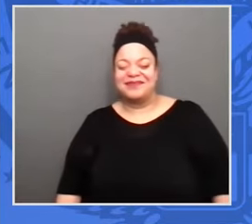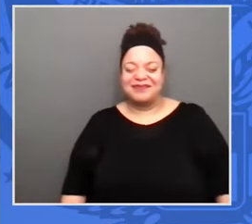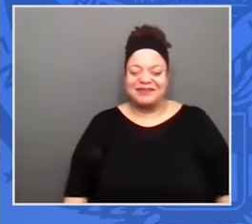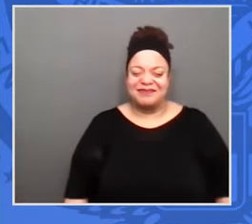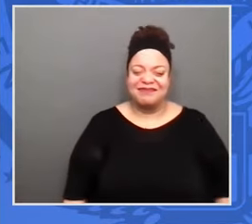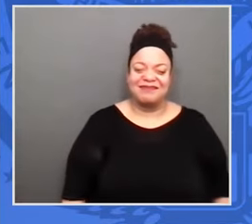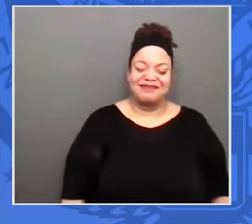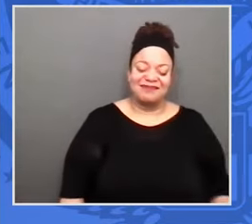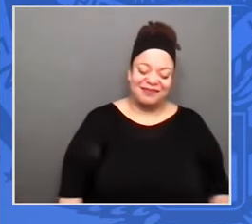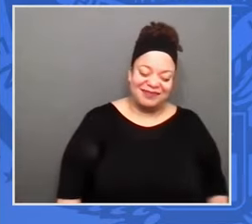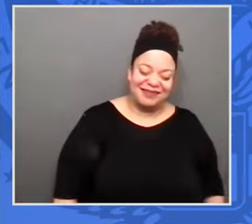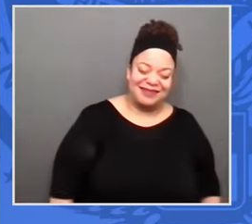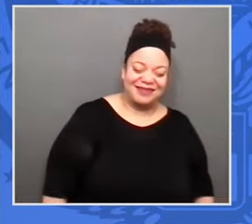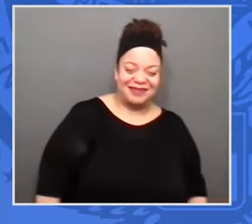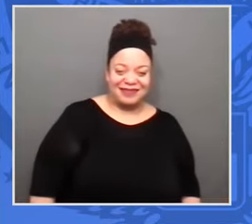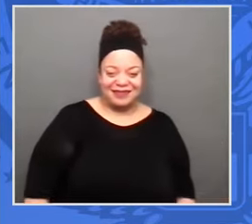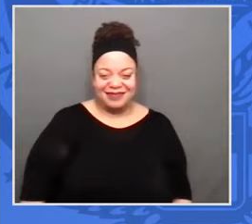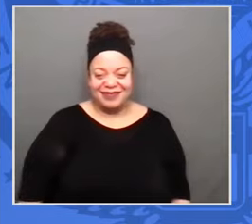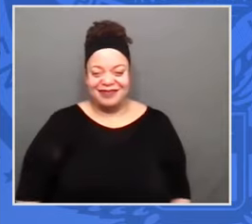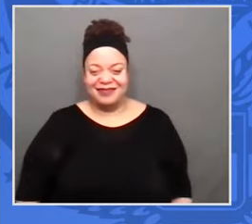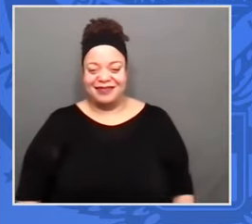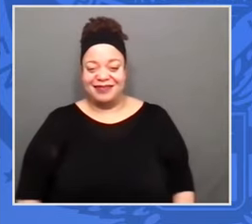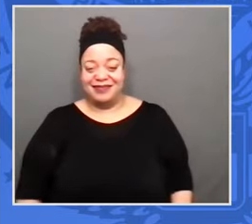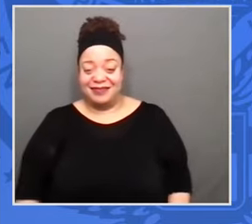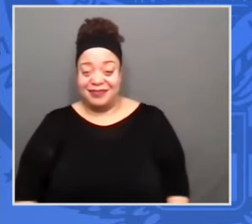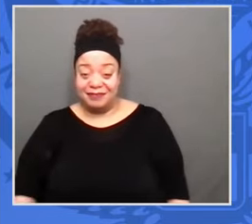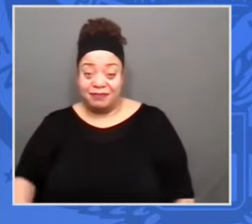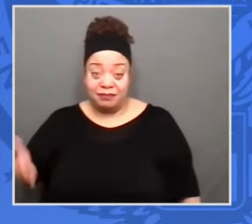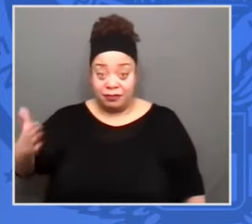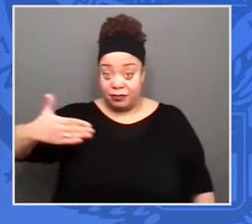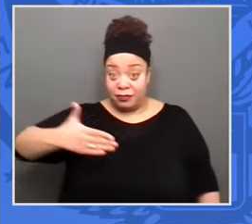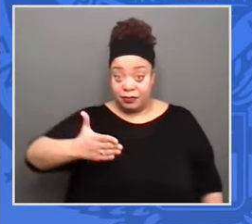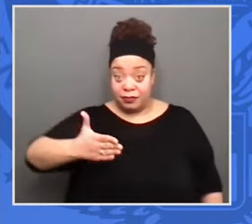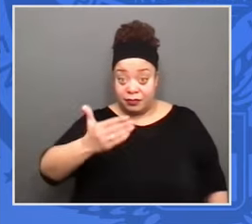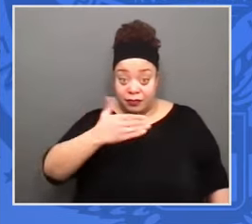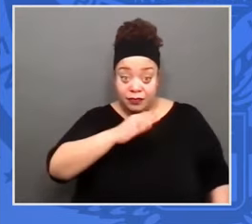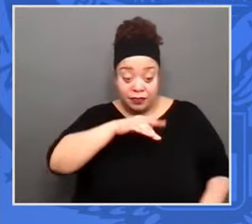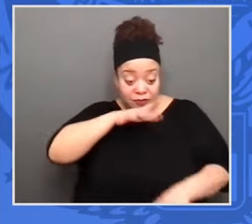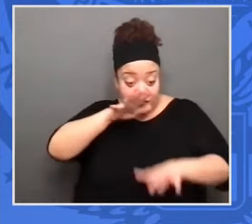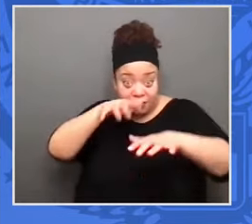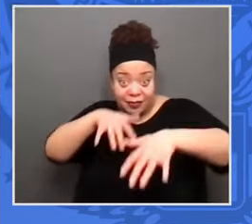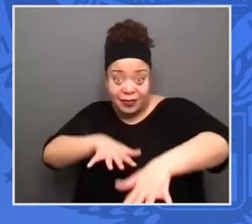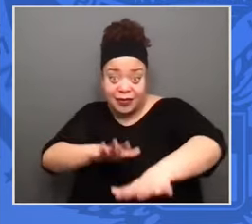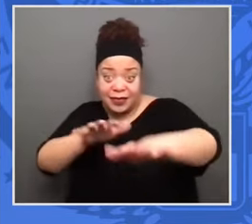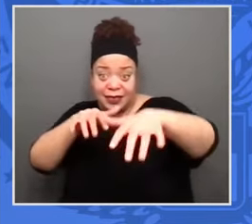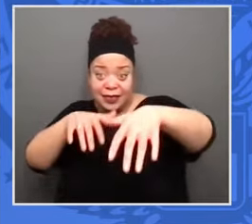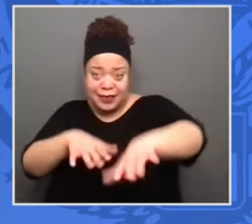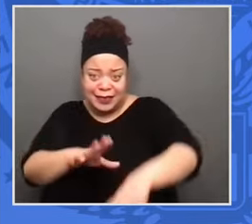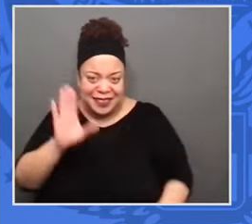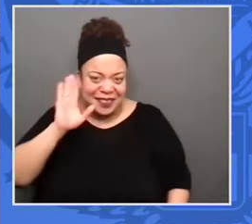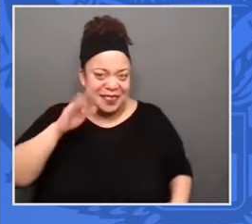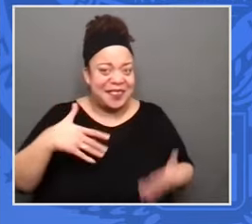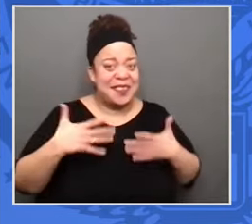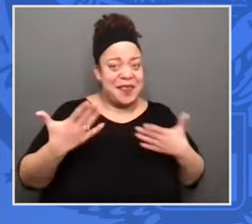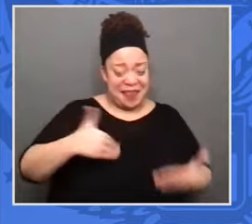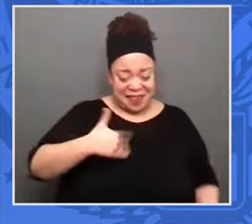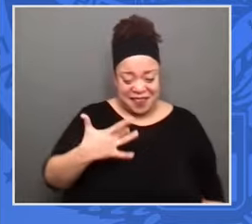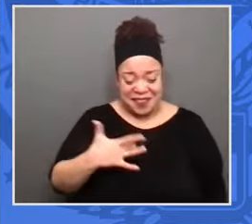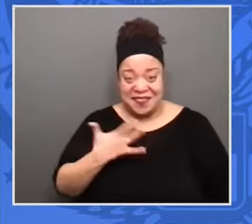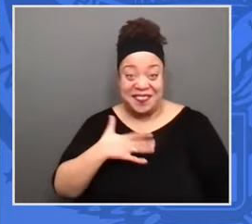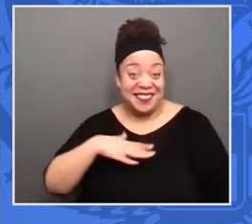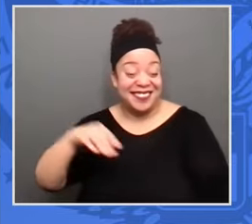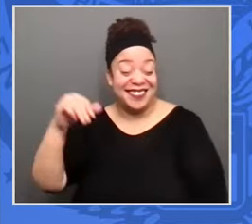fish in the sea, you know how I feel. River running